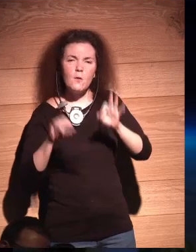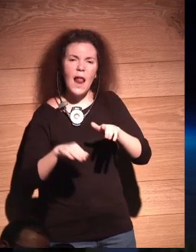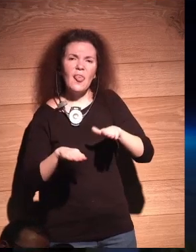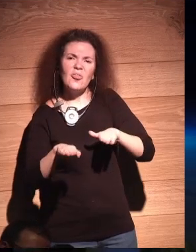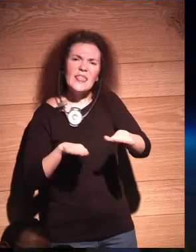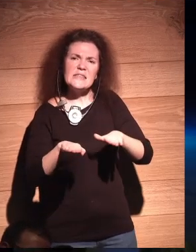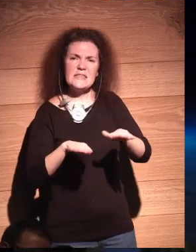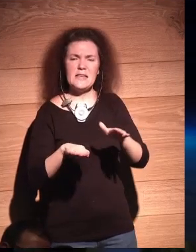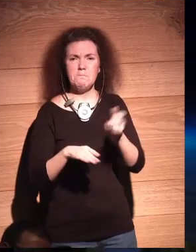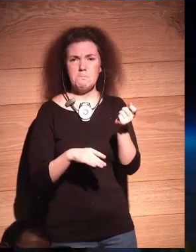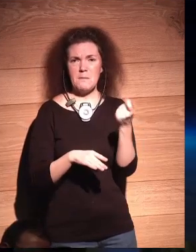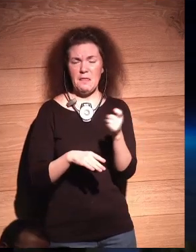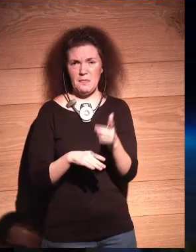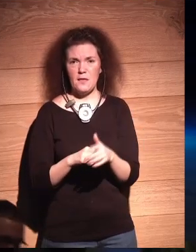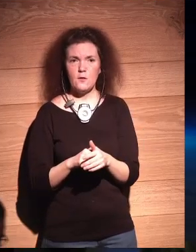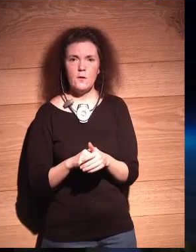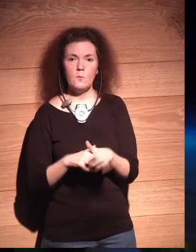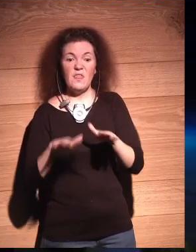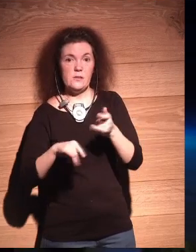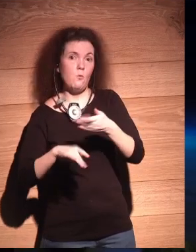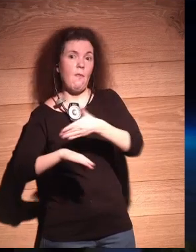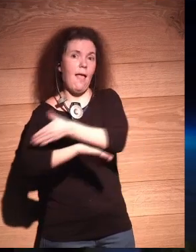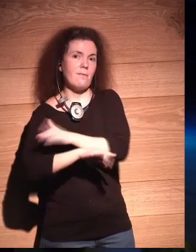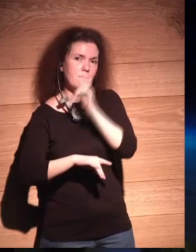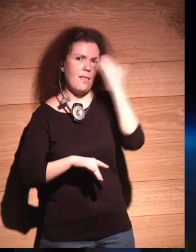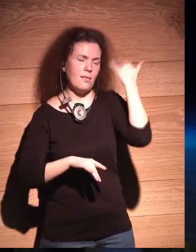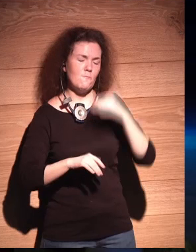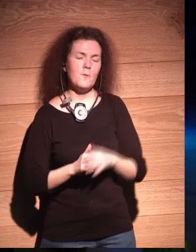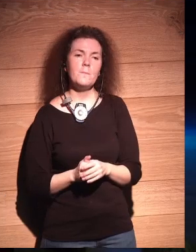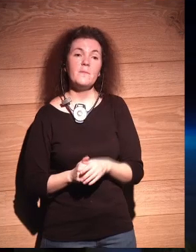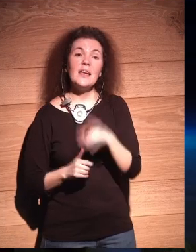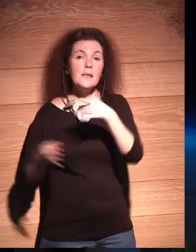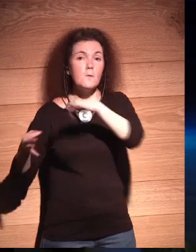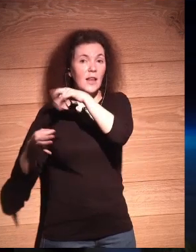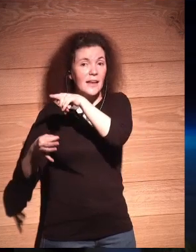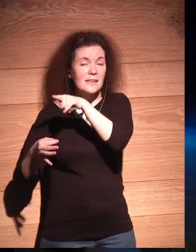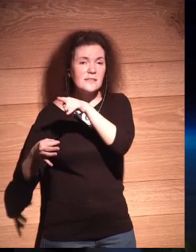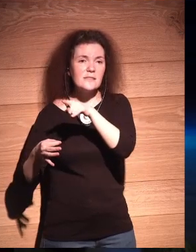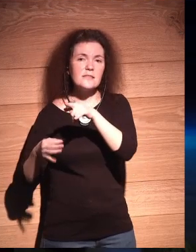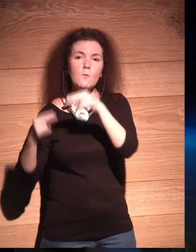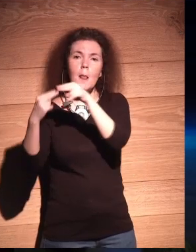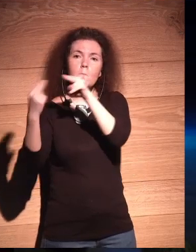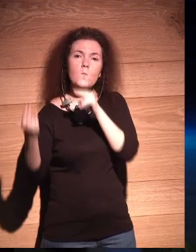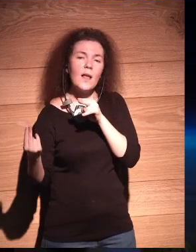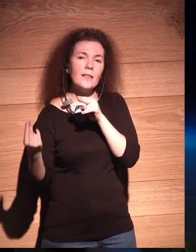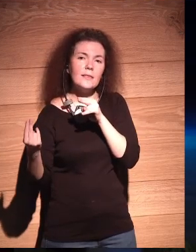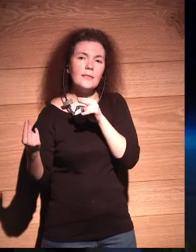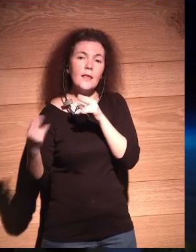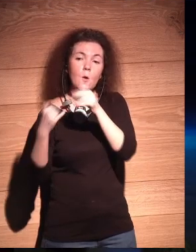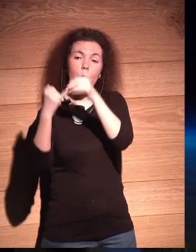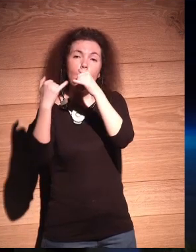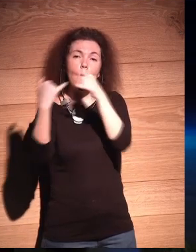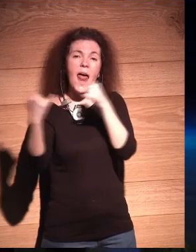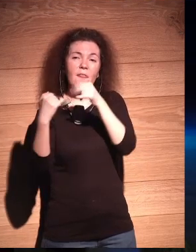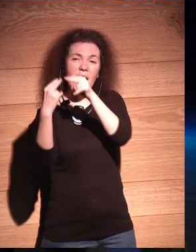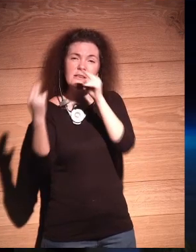that has, instead of a bridge on the violin and strings, it has a playback head of a